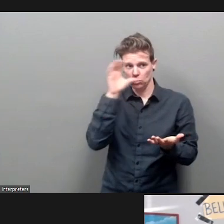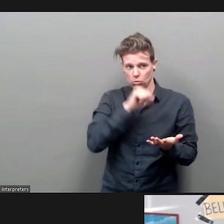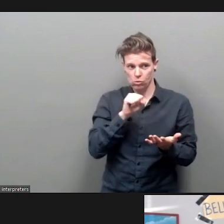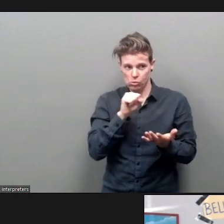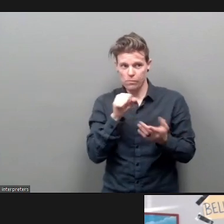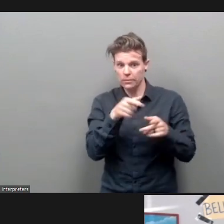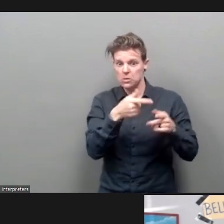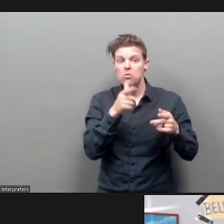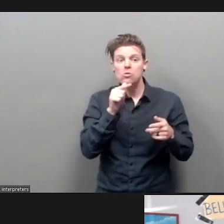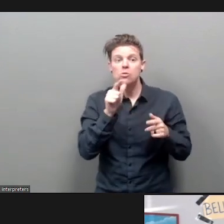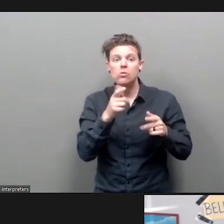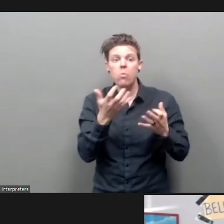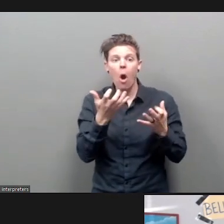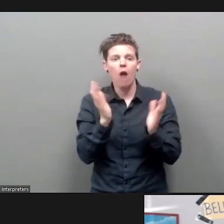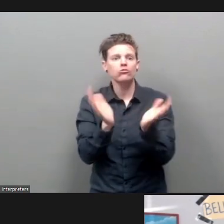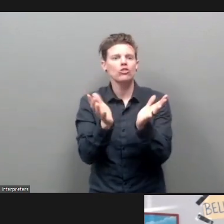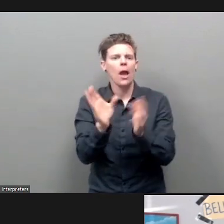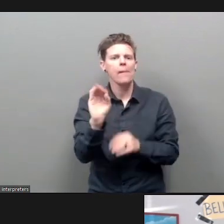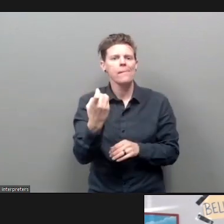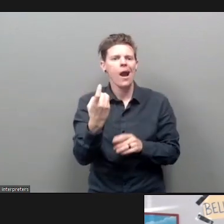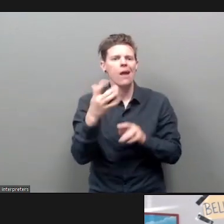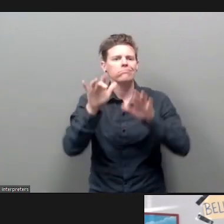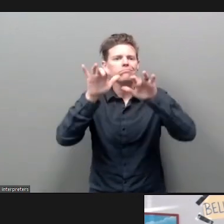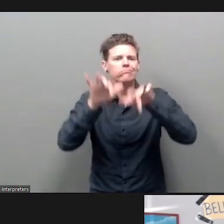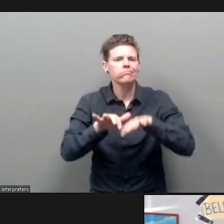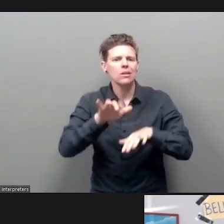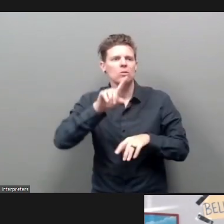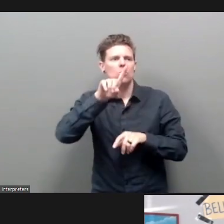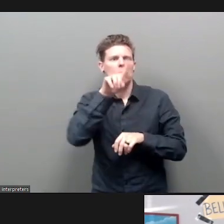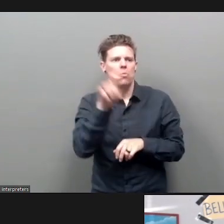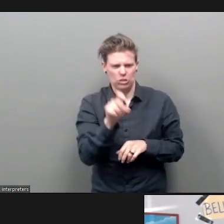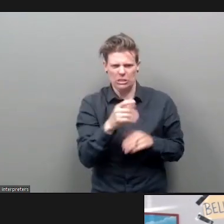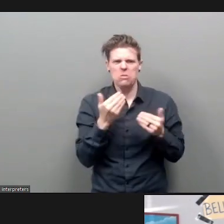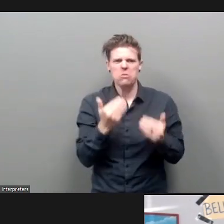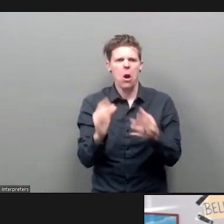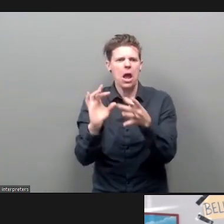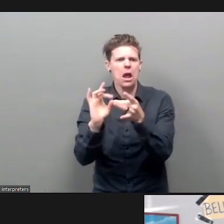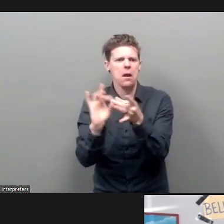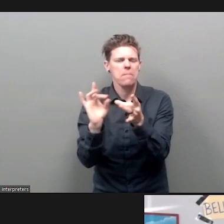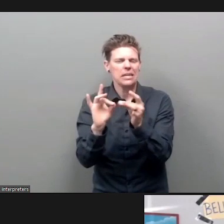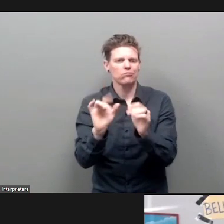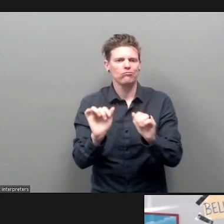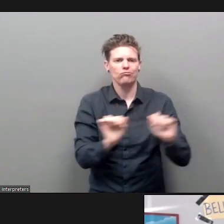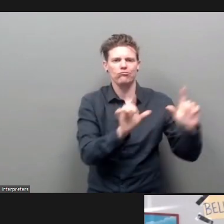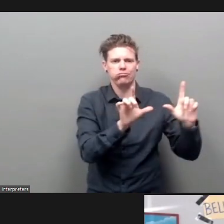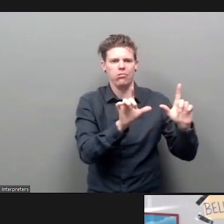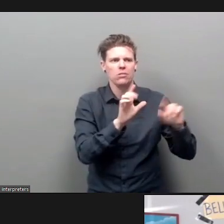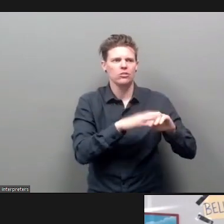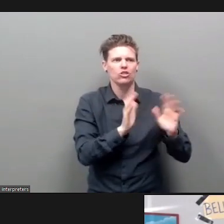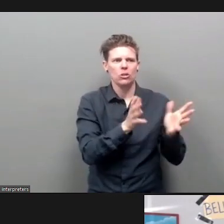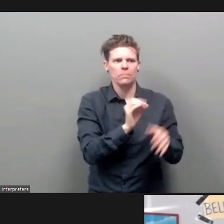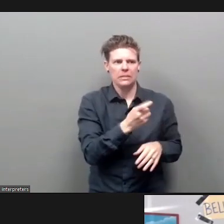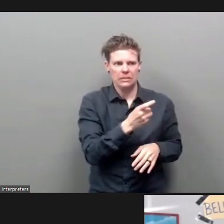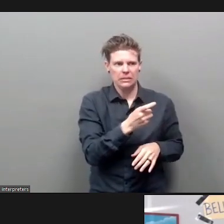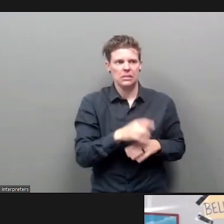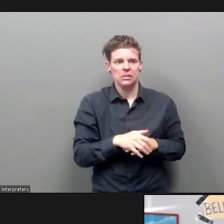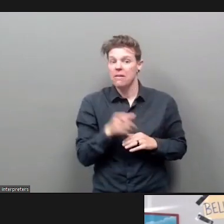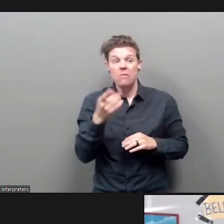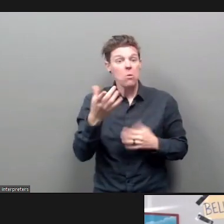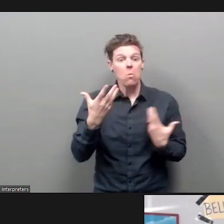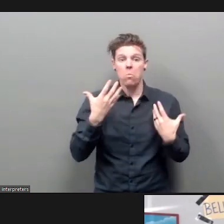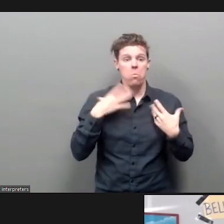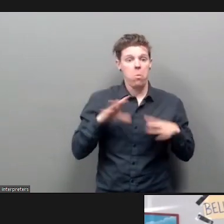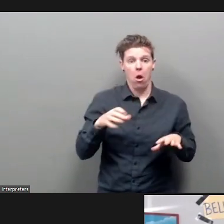you want me to ask it for you. And if you don't, please just indicate that, and I will defer back to